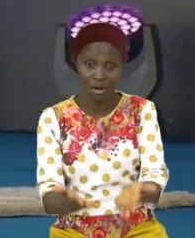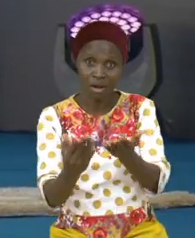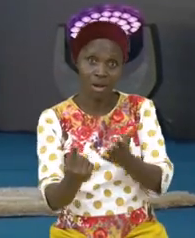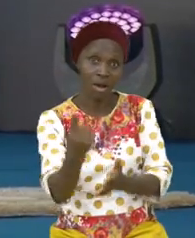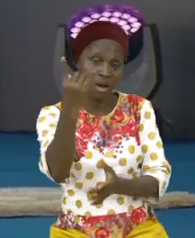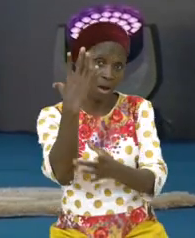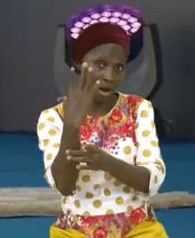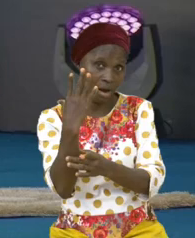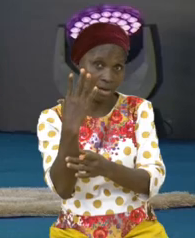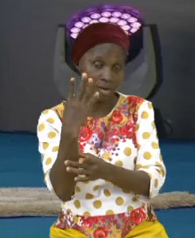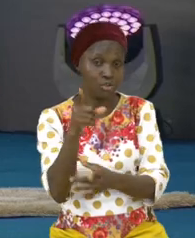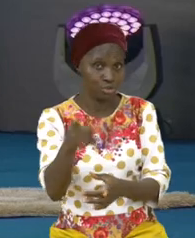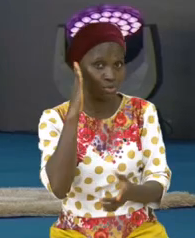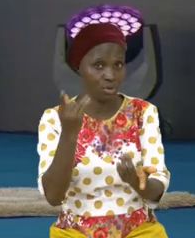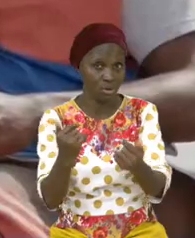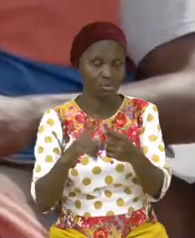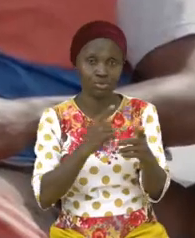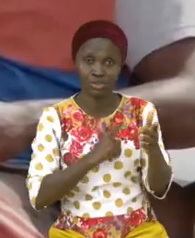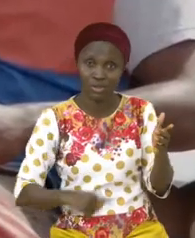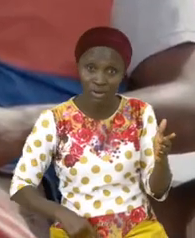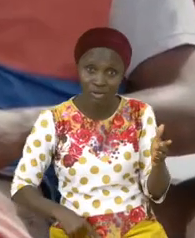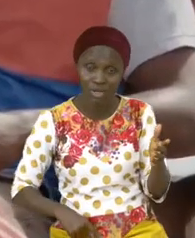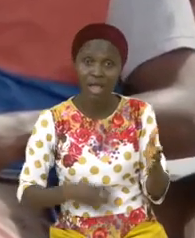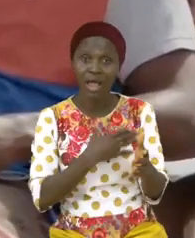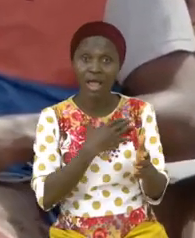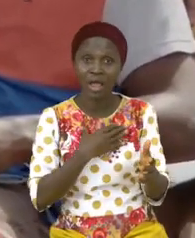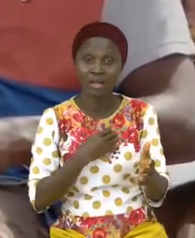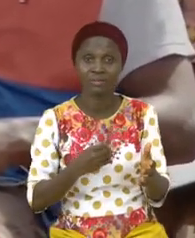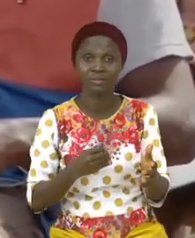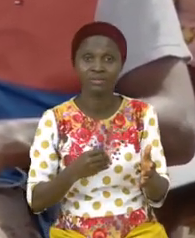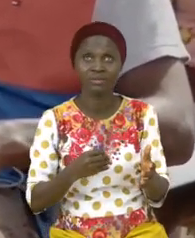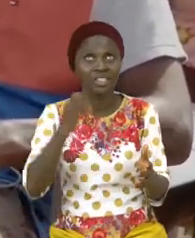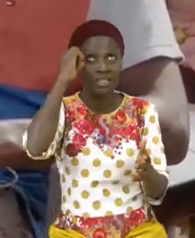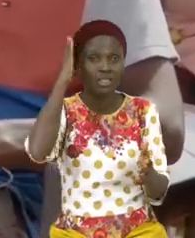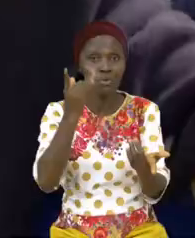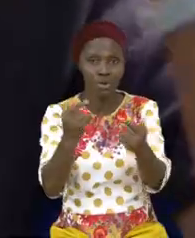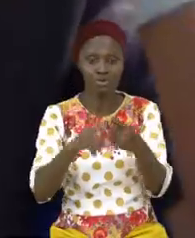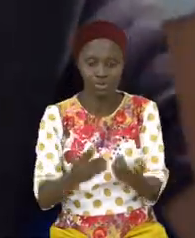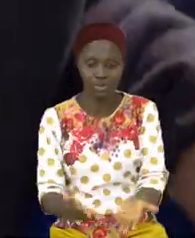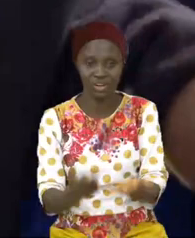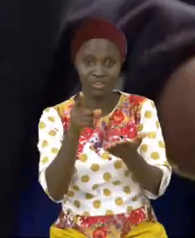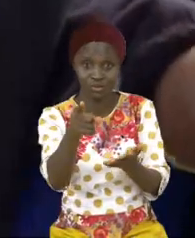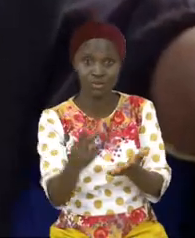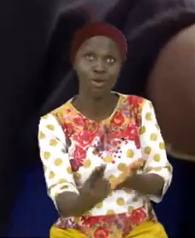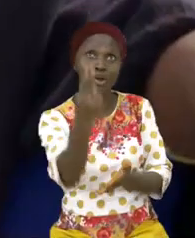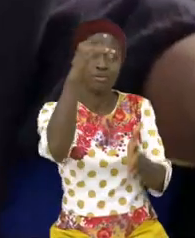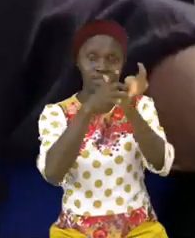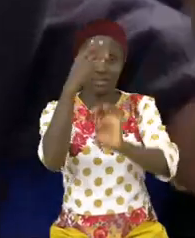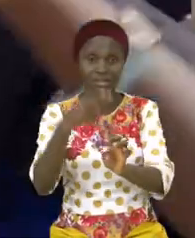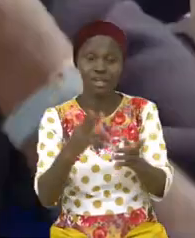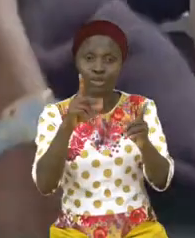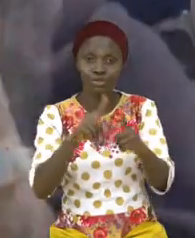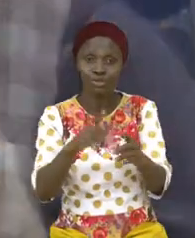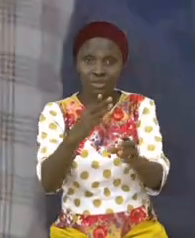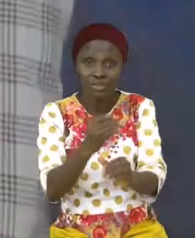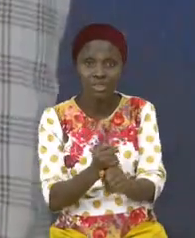you come to the Lord. He comes to lift you up. To take you